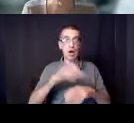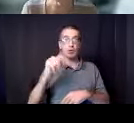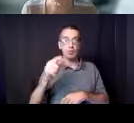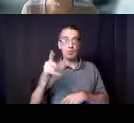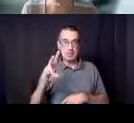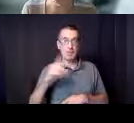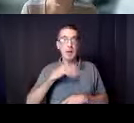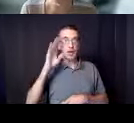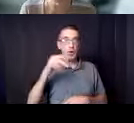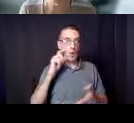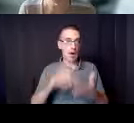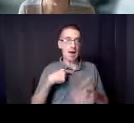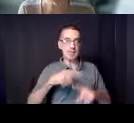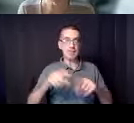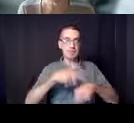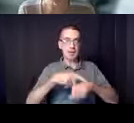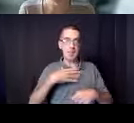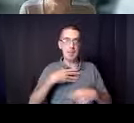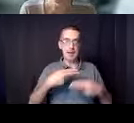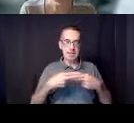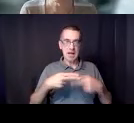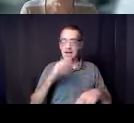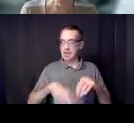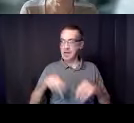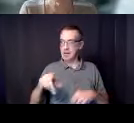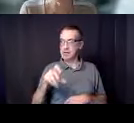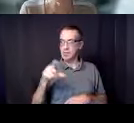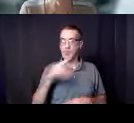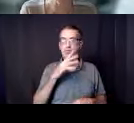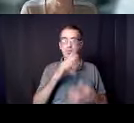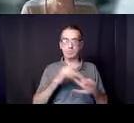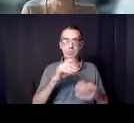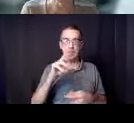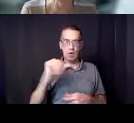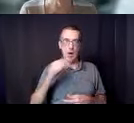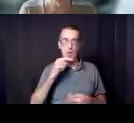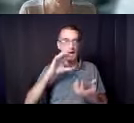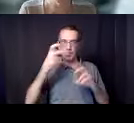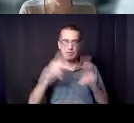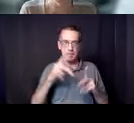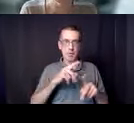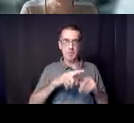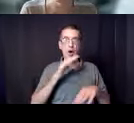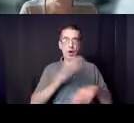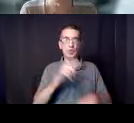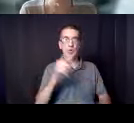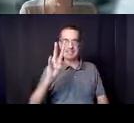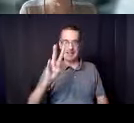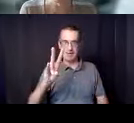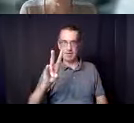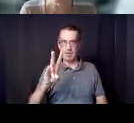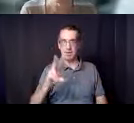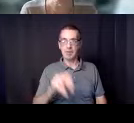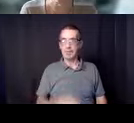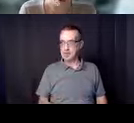27th, but I noticed that I have a different time in my slide than Sarah, you spoke about earlier, so I don't want to confuse people, but it is on the 27th, and